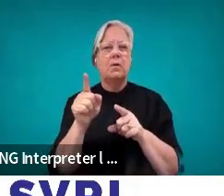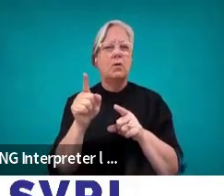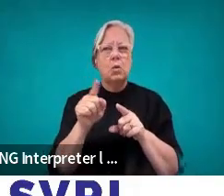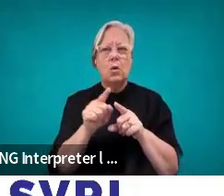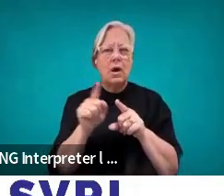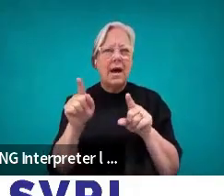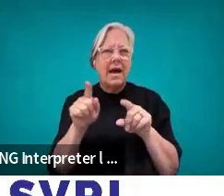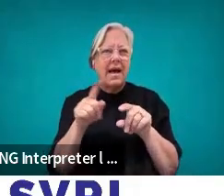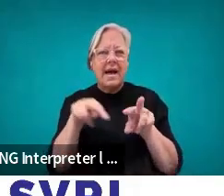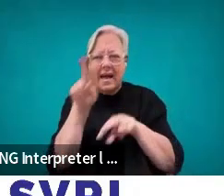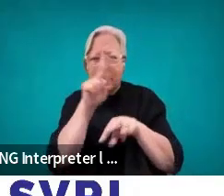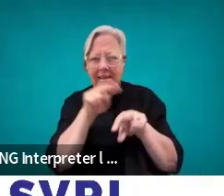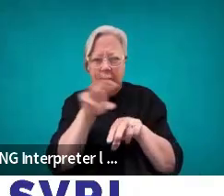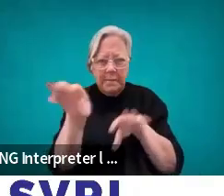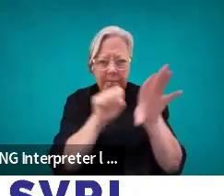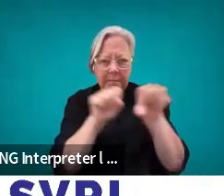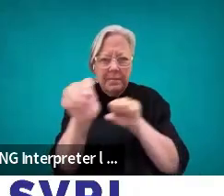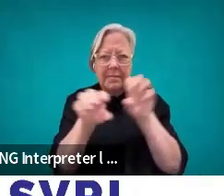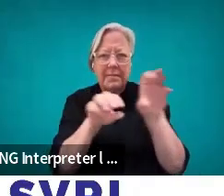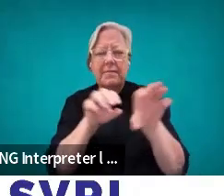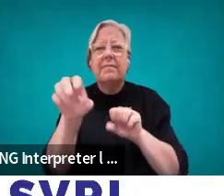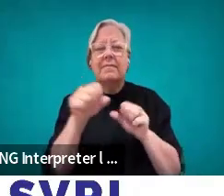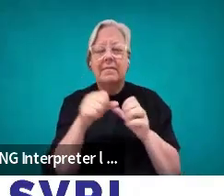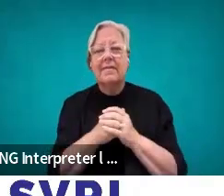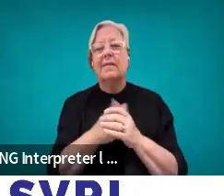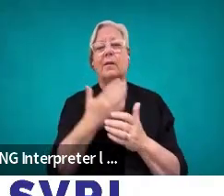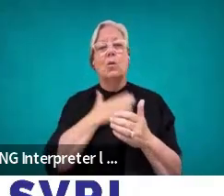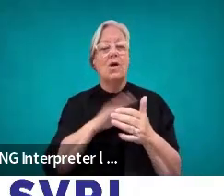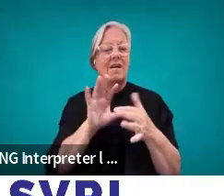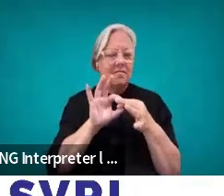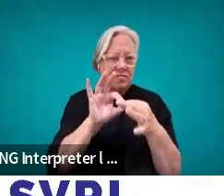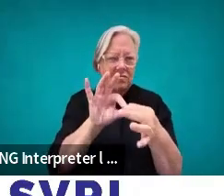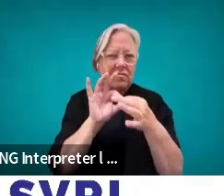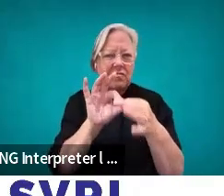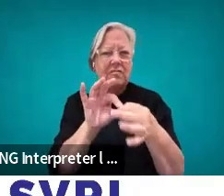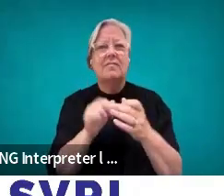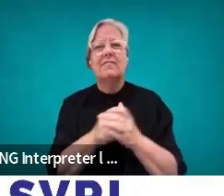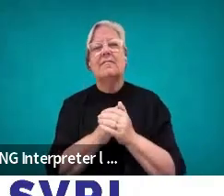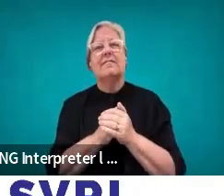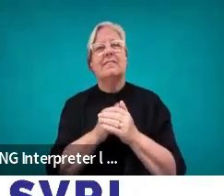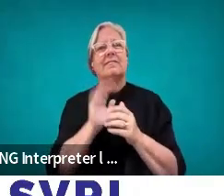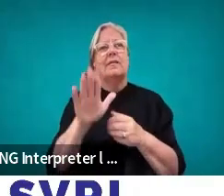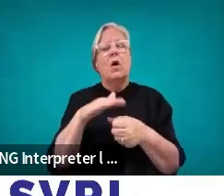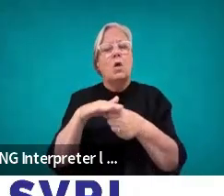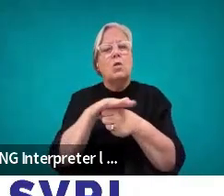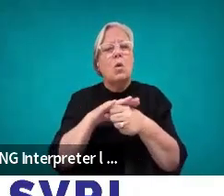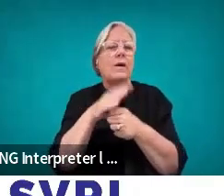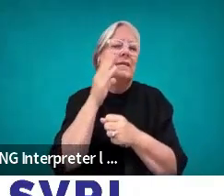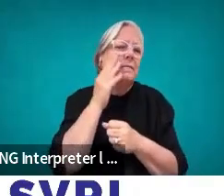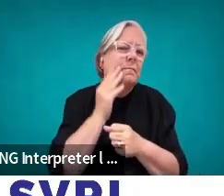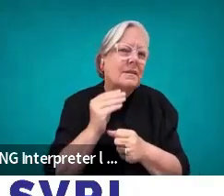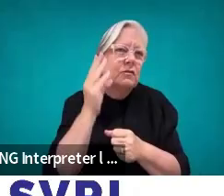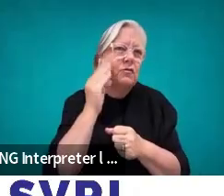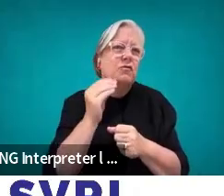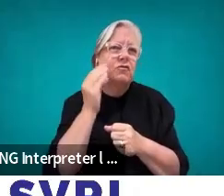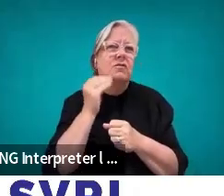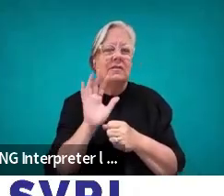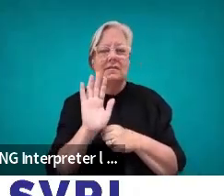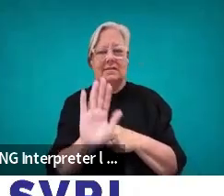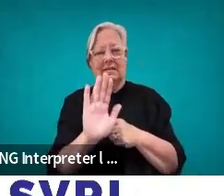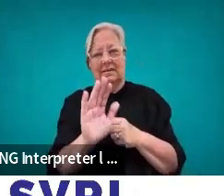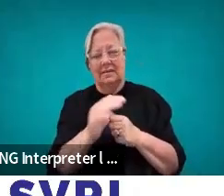create spaces like this, spaces that connect local experience and expertise into